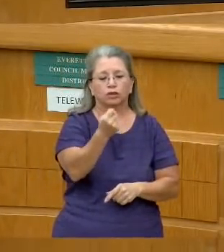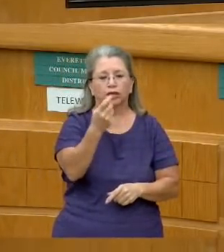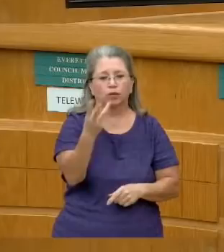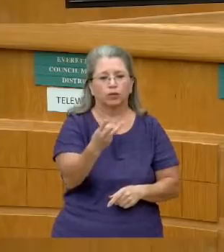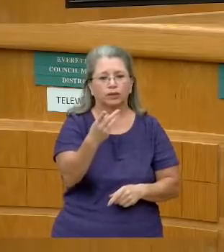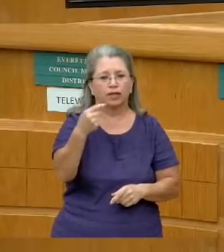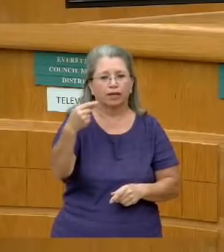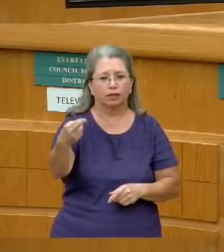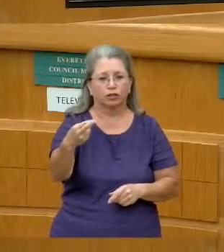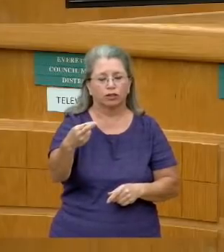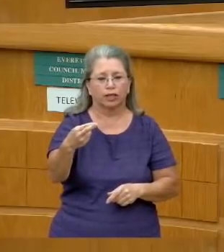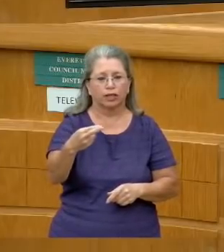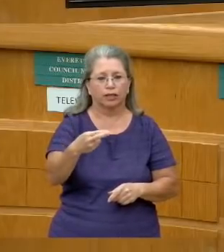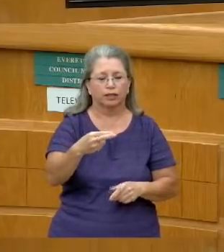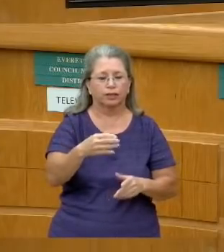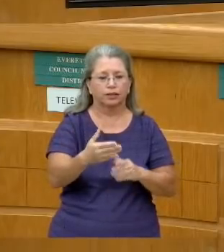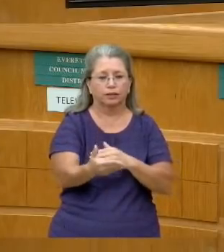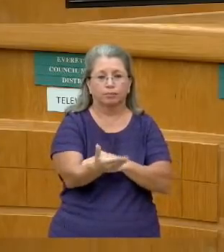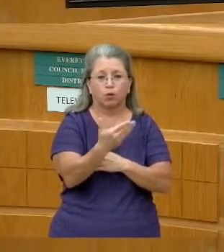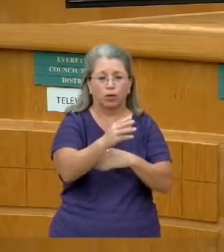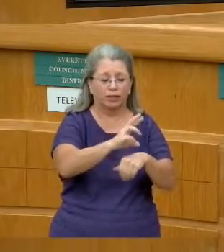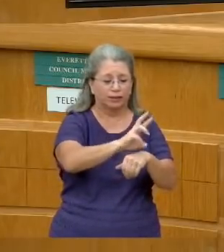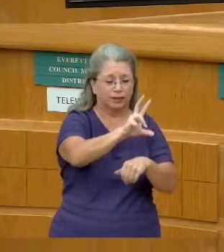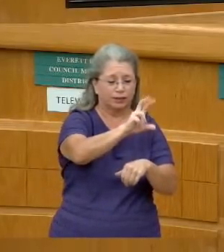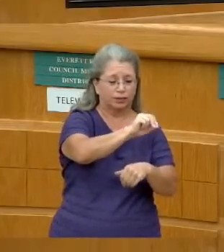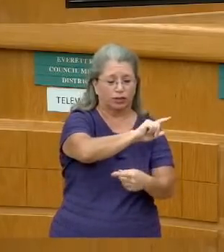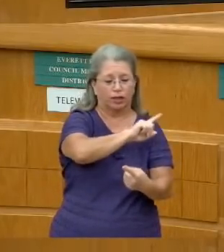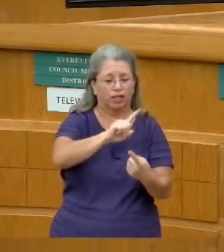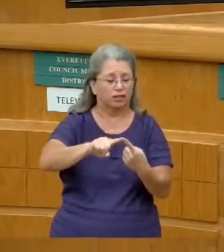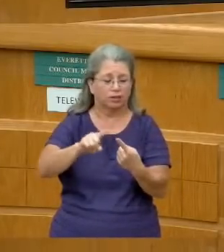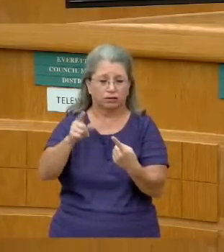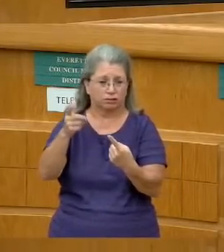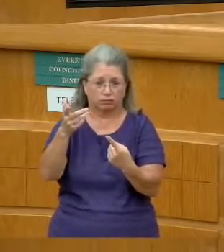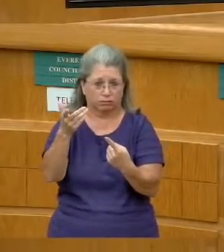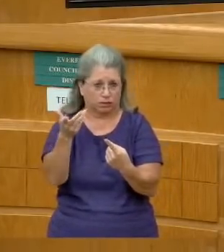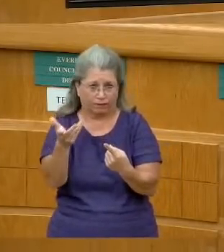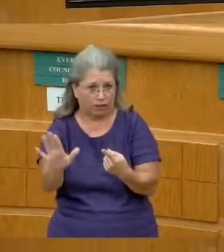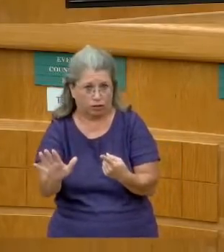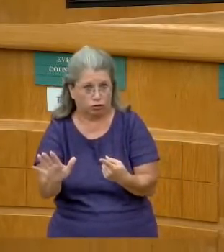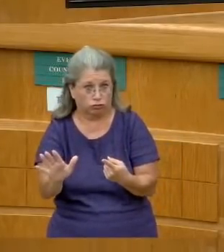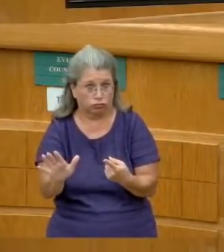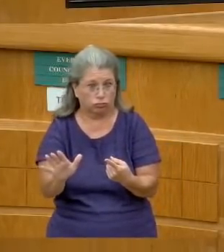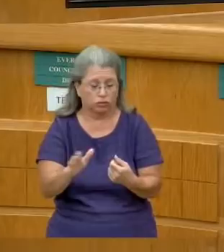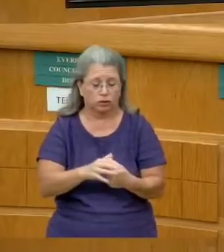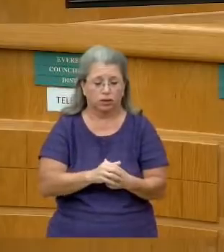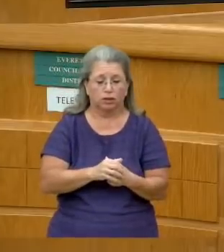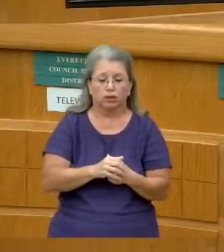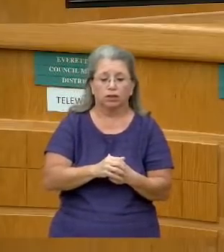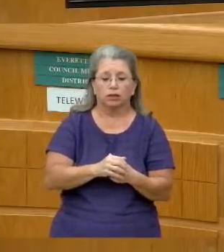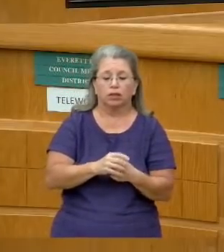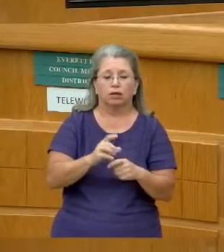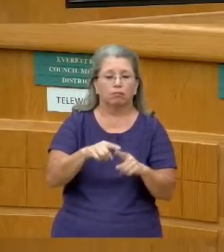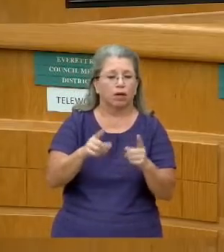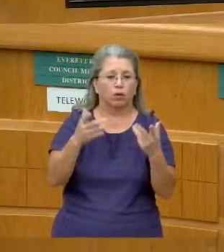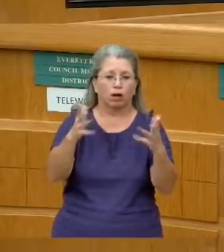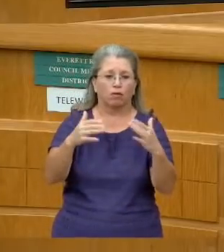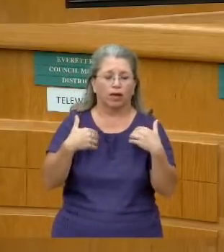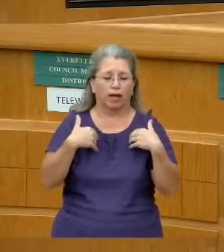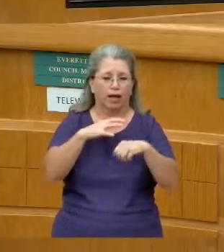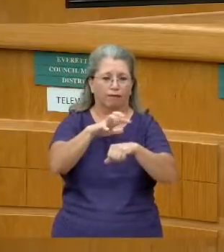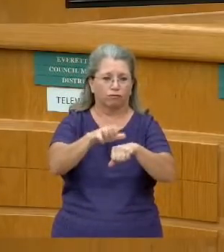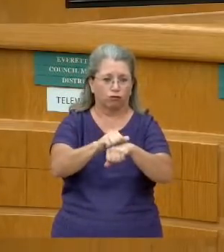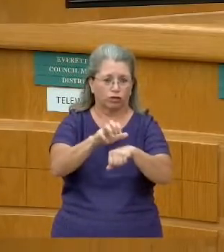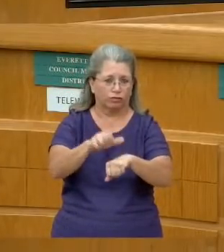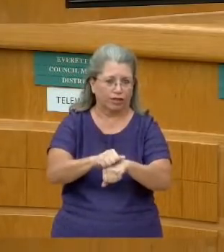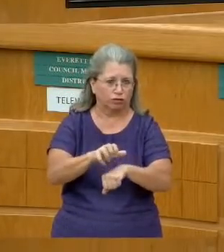from 6:30 until completed. But the amount of reservations are already booked for the